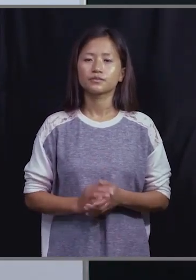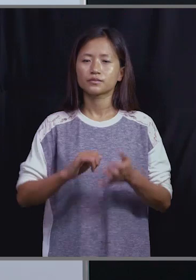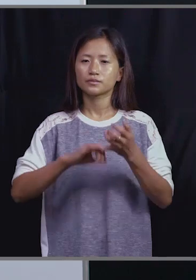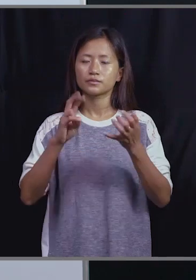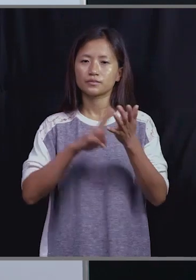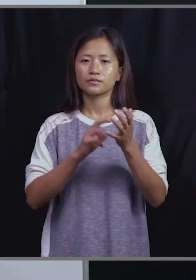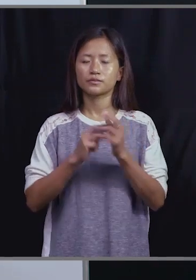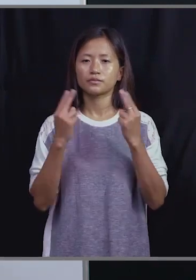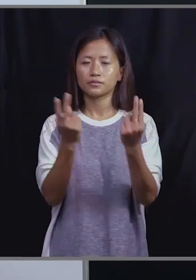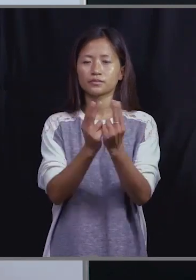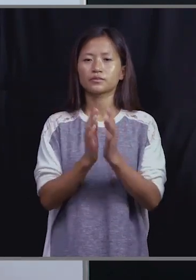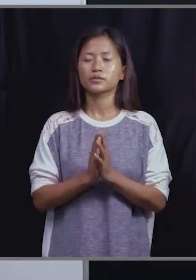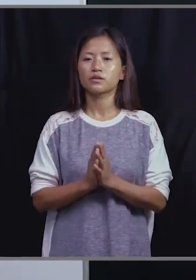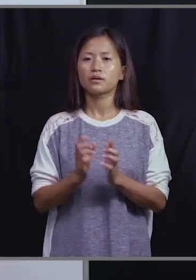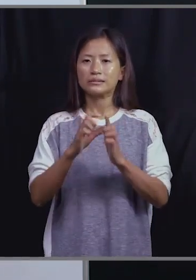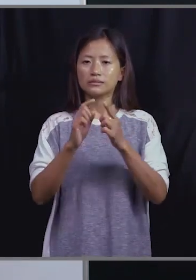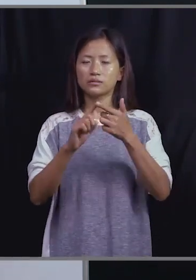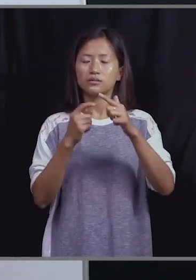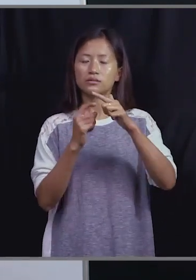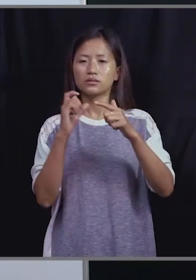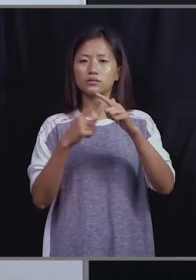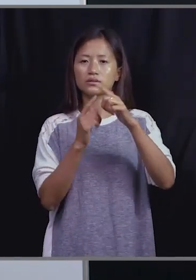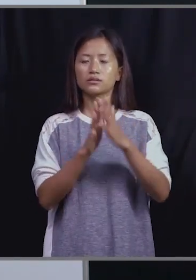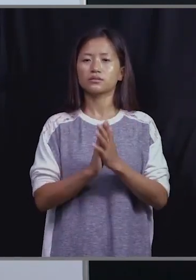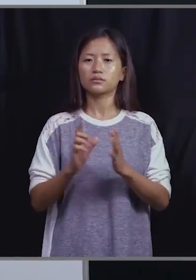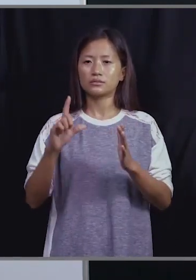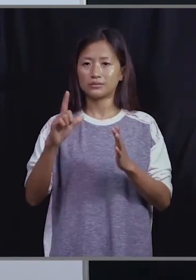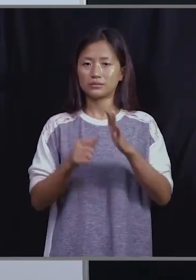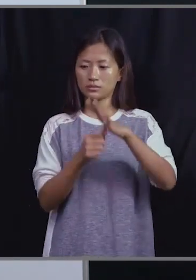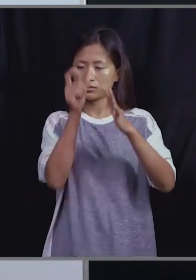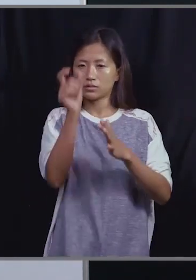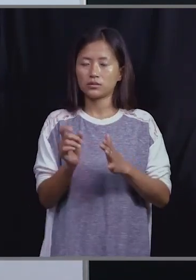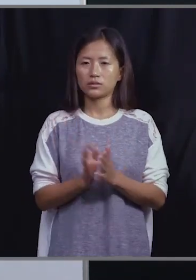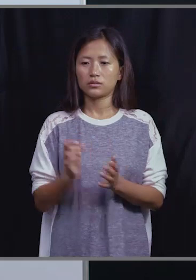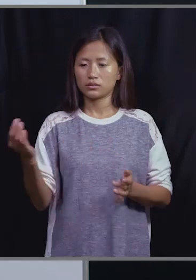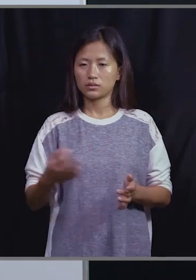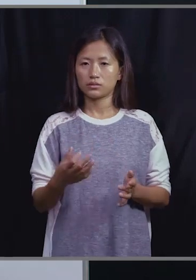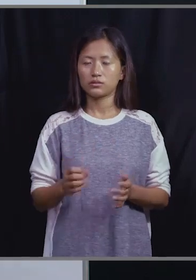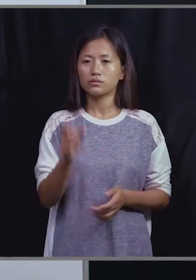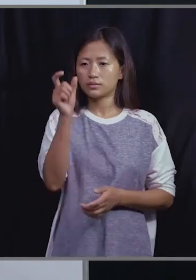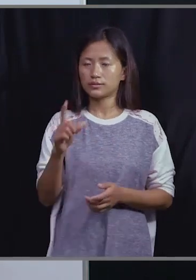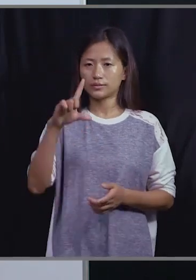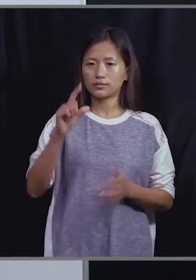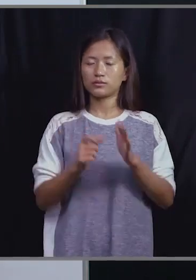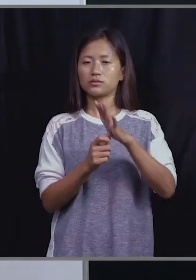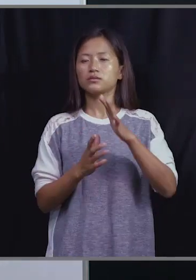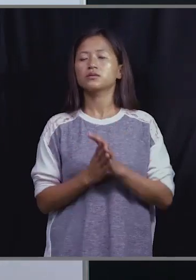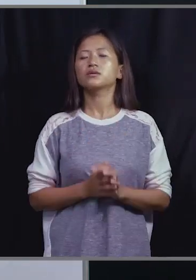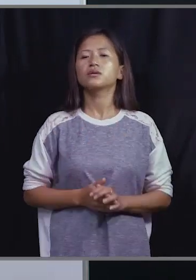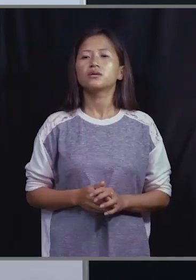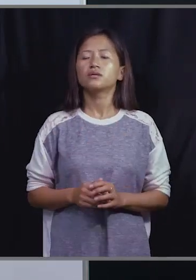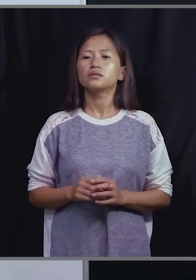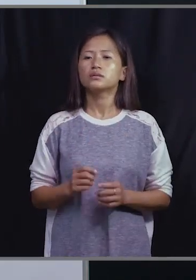Soviet Union, the dictatorial leader, that is Stalin, and the new leader, that is the Gorbachev.